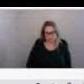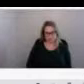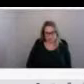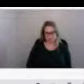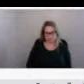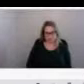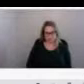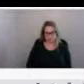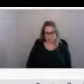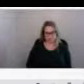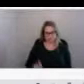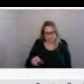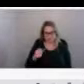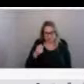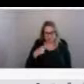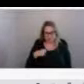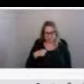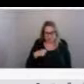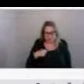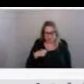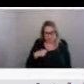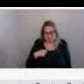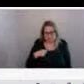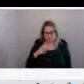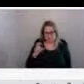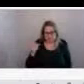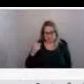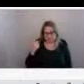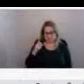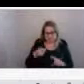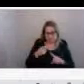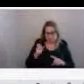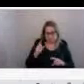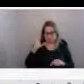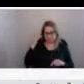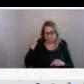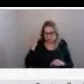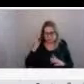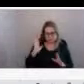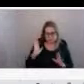linda there doesn't seem to be a uh something coming from your speaker